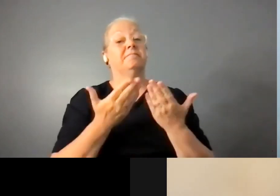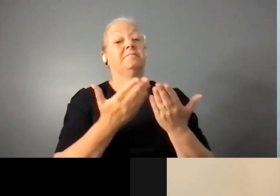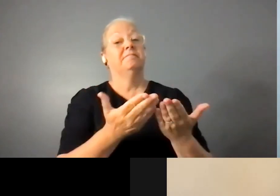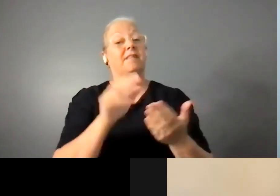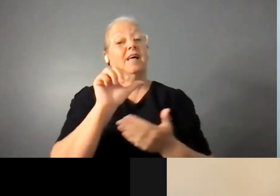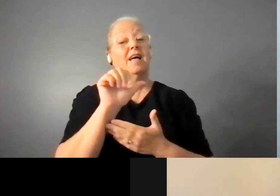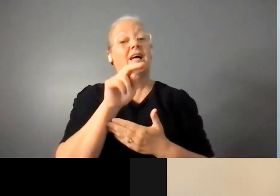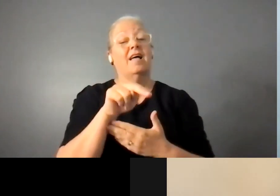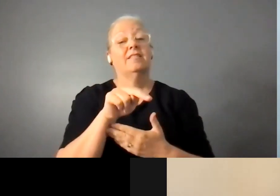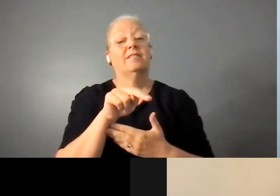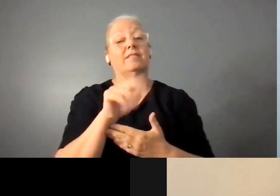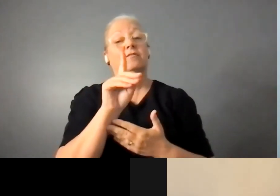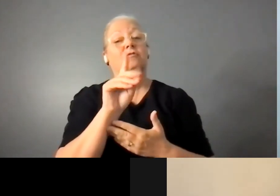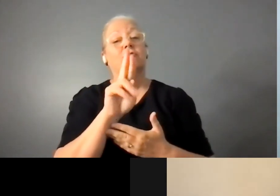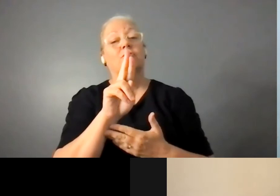just said,